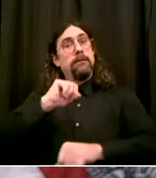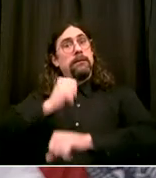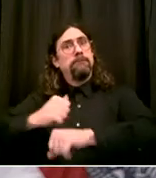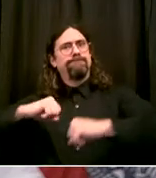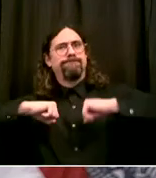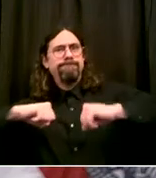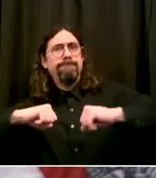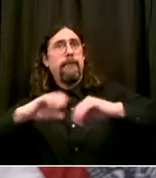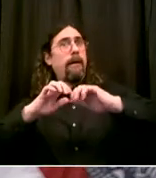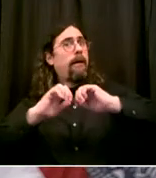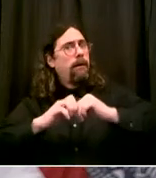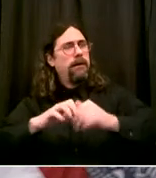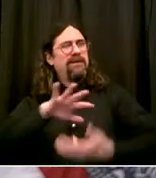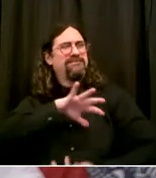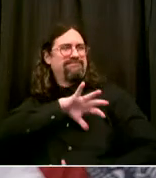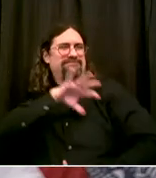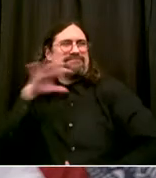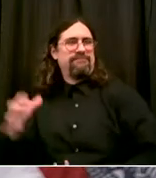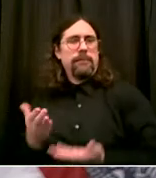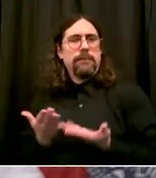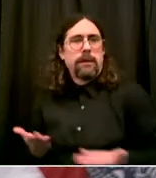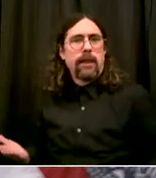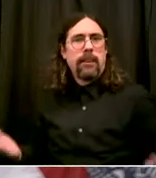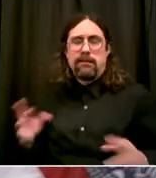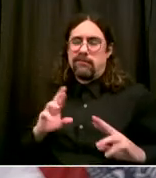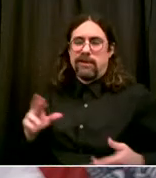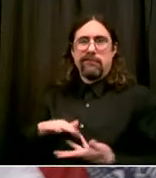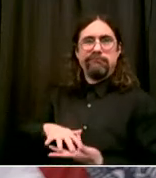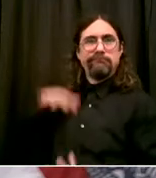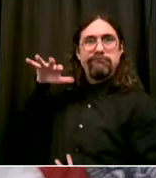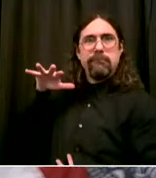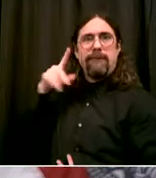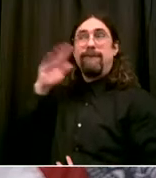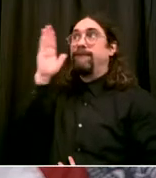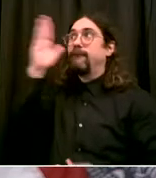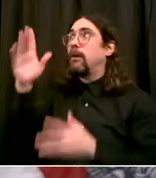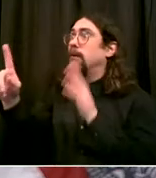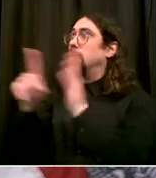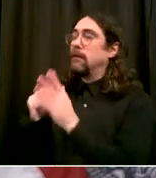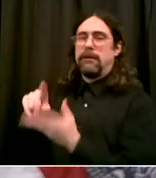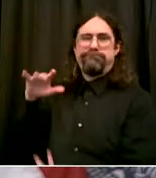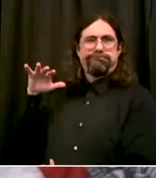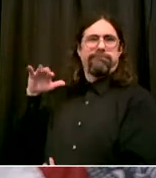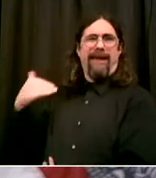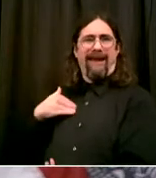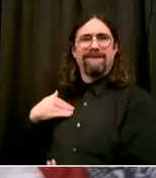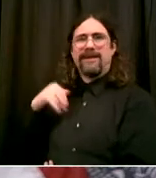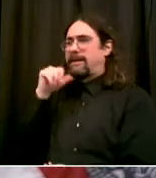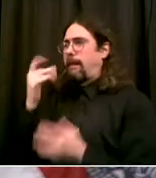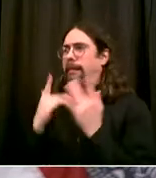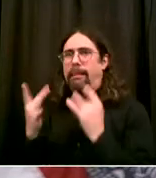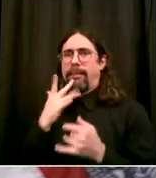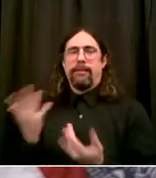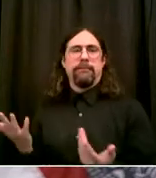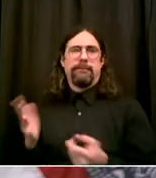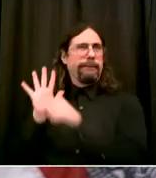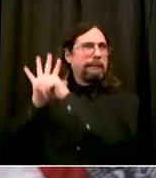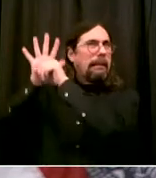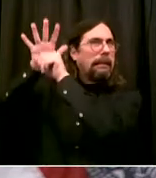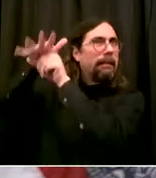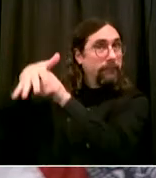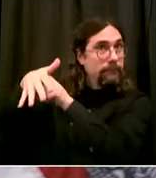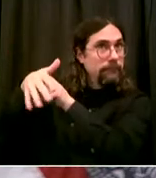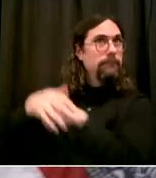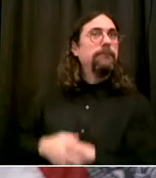moment. We need to protect everyone, but we want to vaccinate as many of our frontline public workers as possible, as quickly